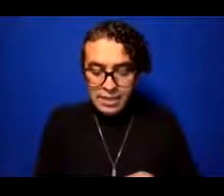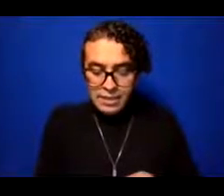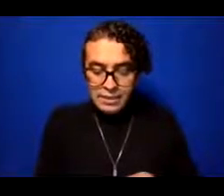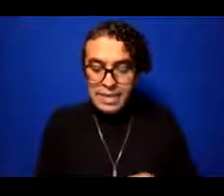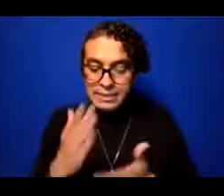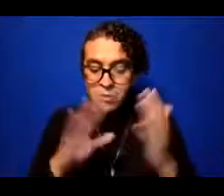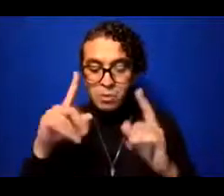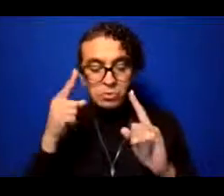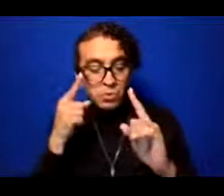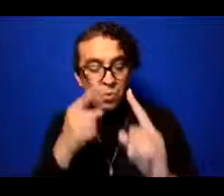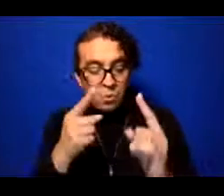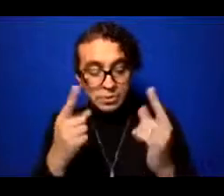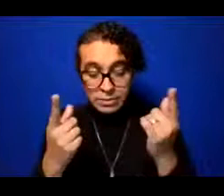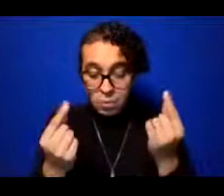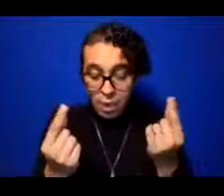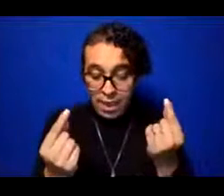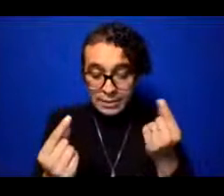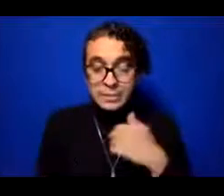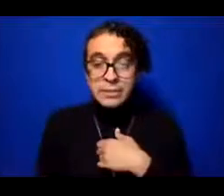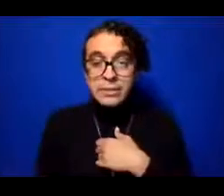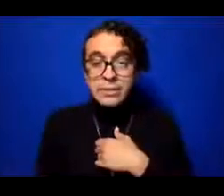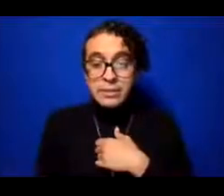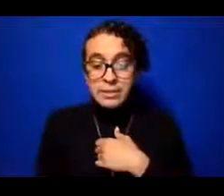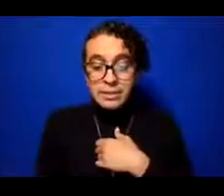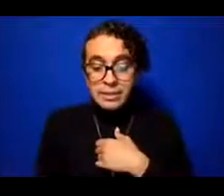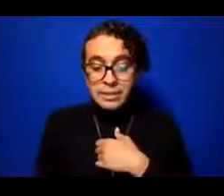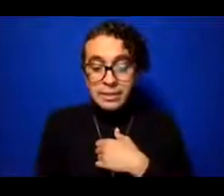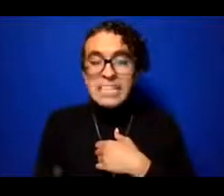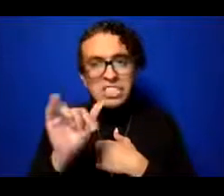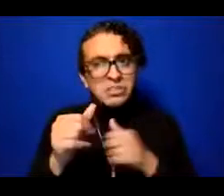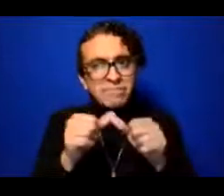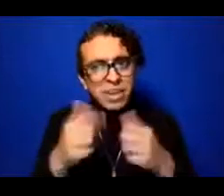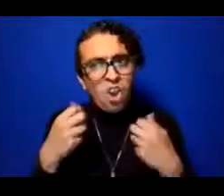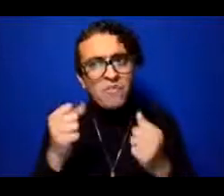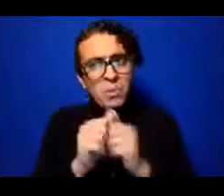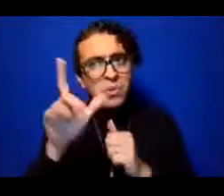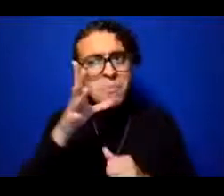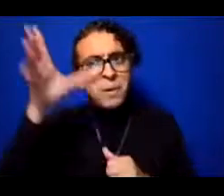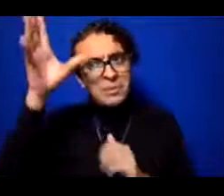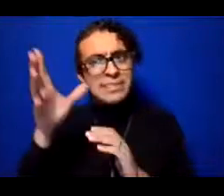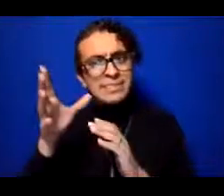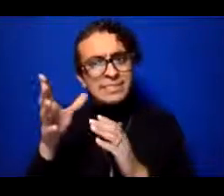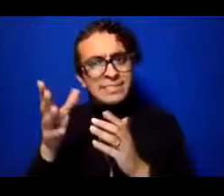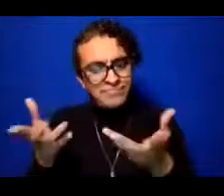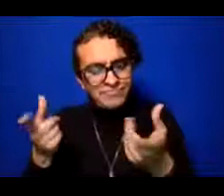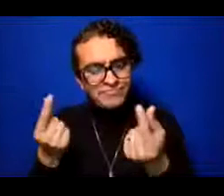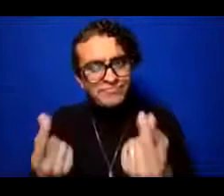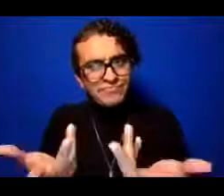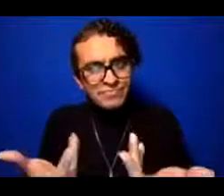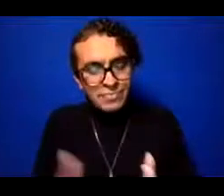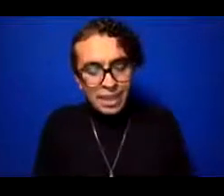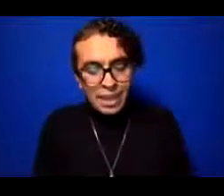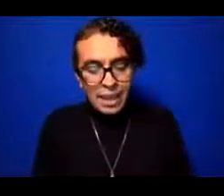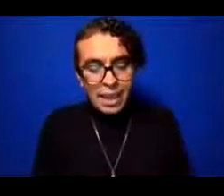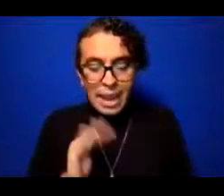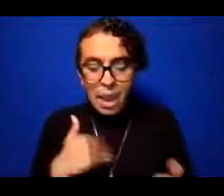of programs. And the goal is to be confident in your parenting. Our goal with this kind of group was to provide